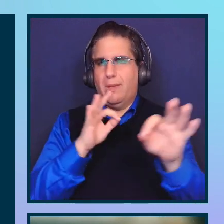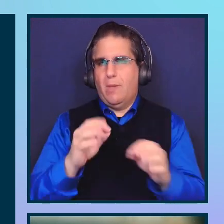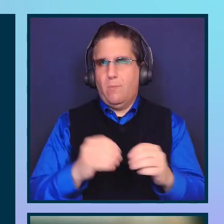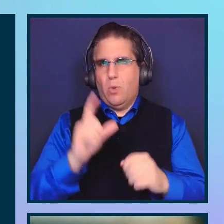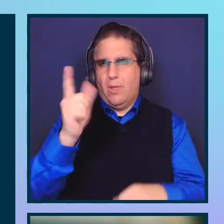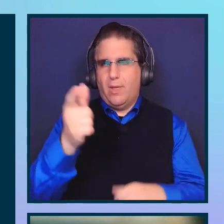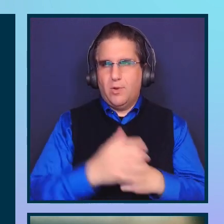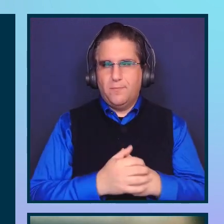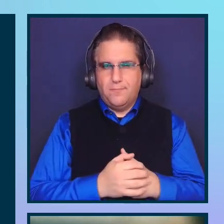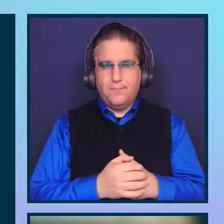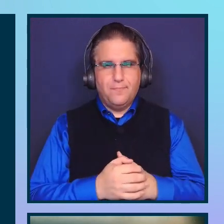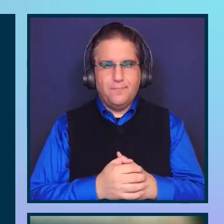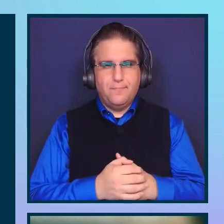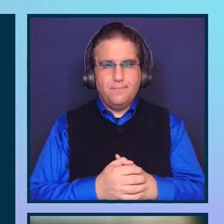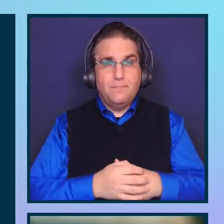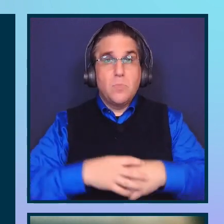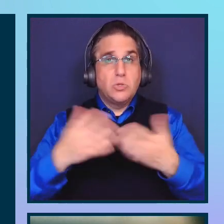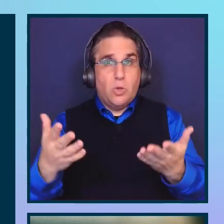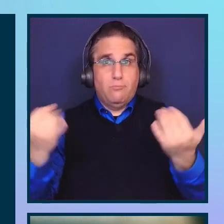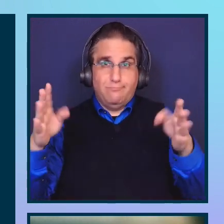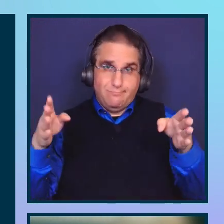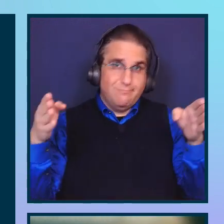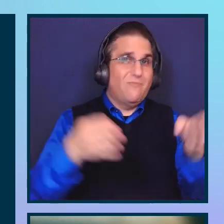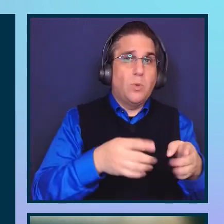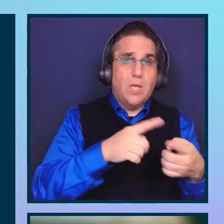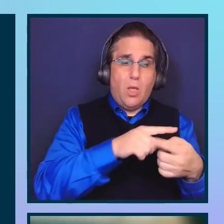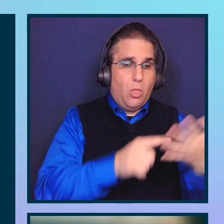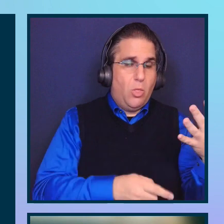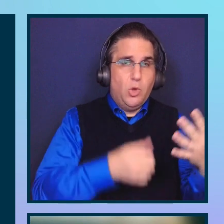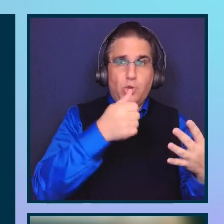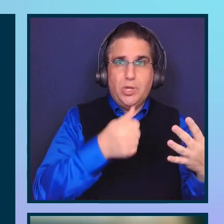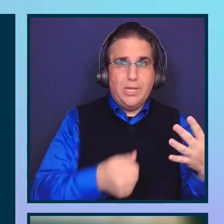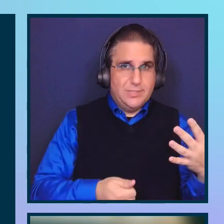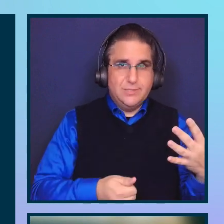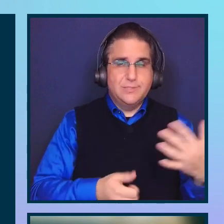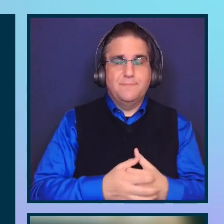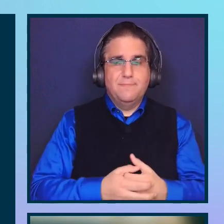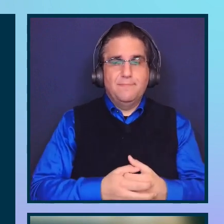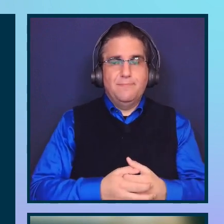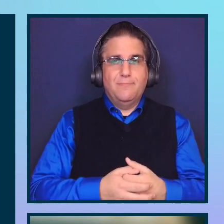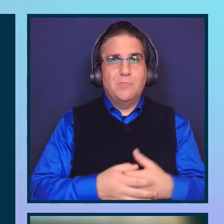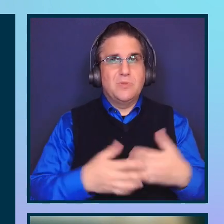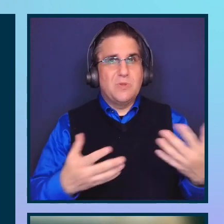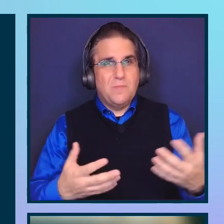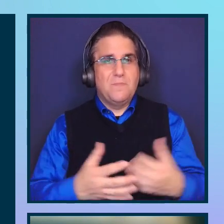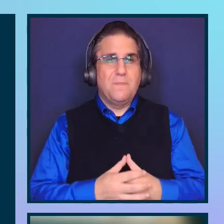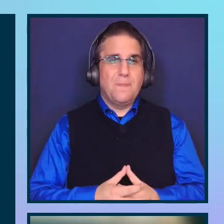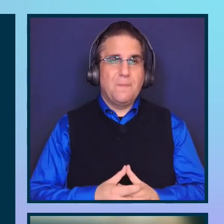Okay, with that in mind, let's get started with the good things first. We'll start with our goodies.